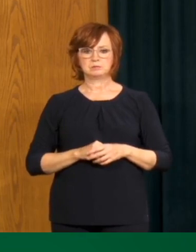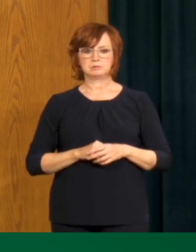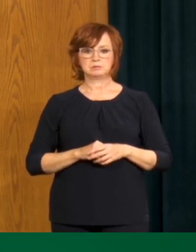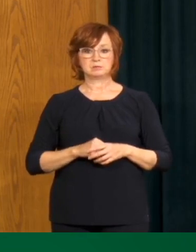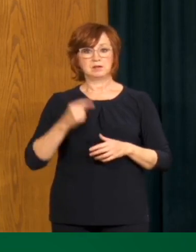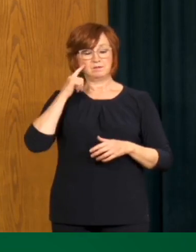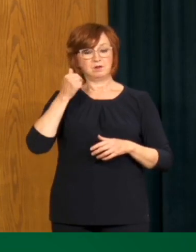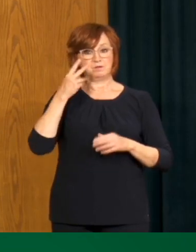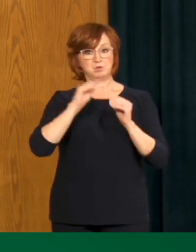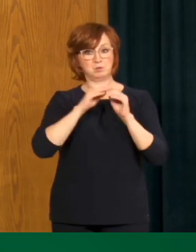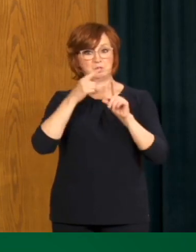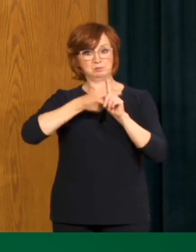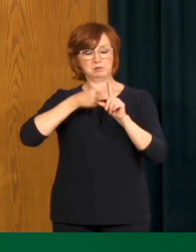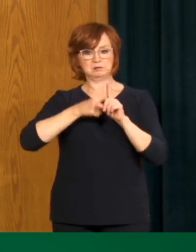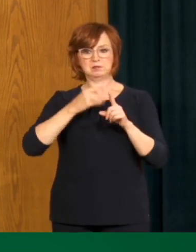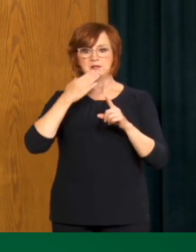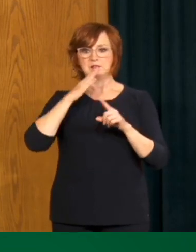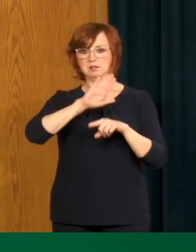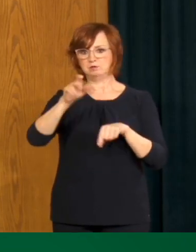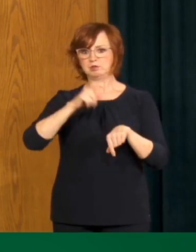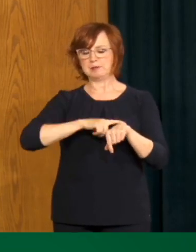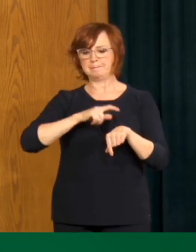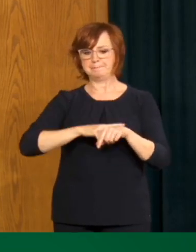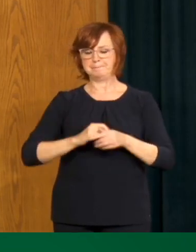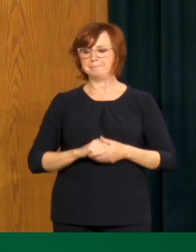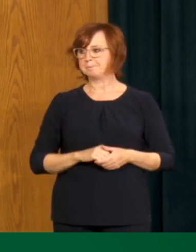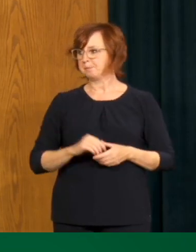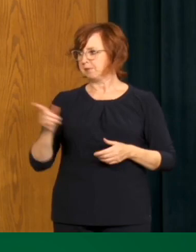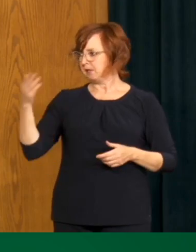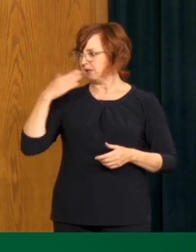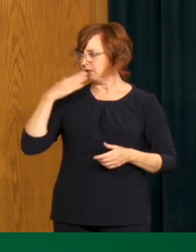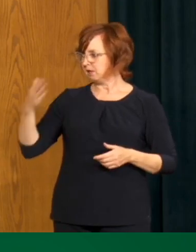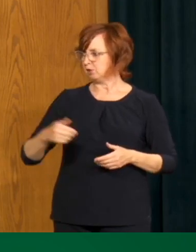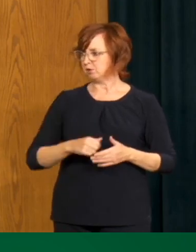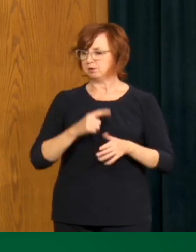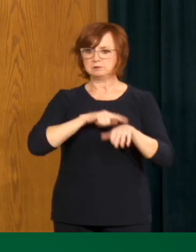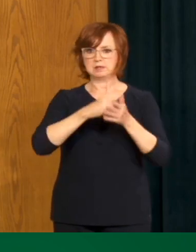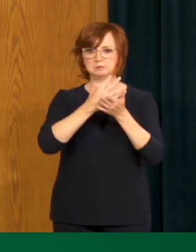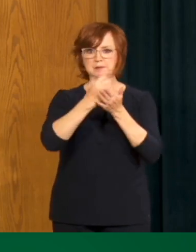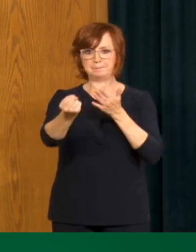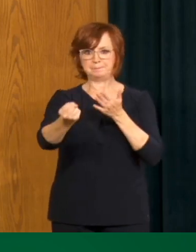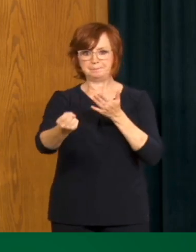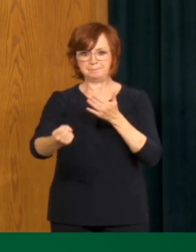with that, thank you everyone for coming today. Thanks very much, everyone. That concludes your time.